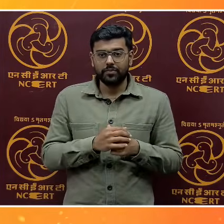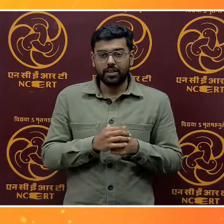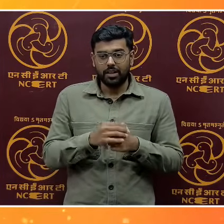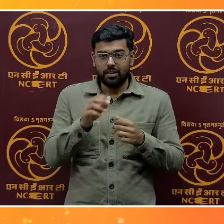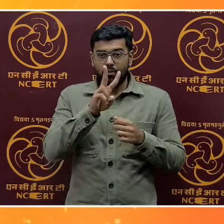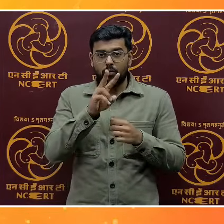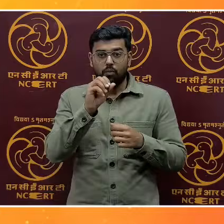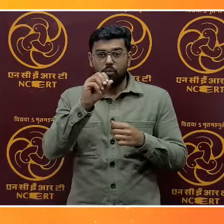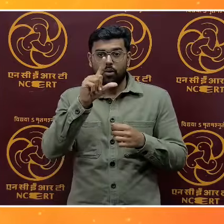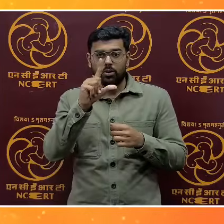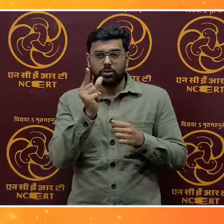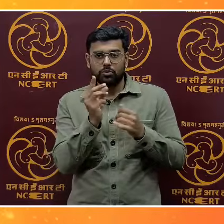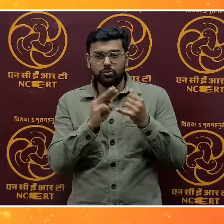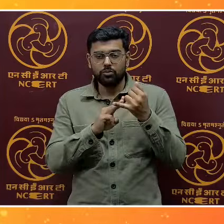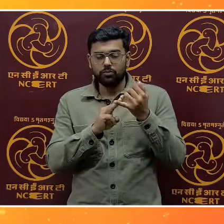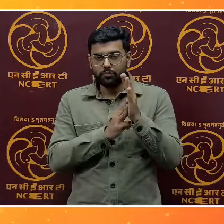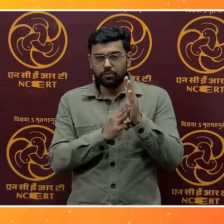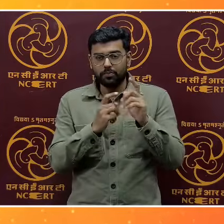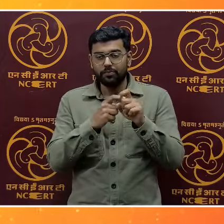It is